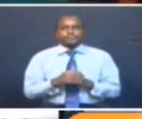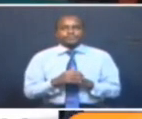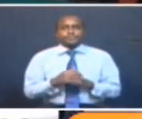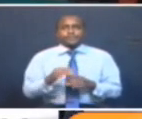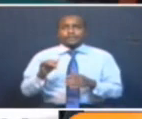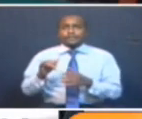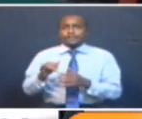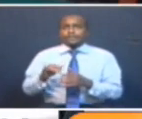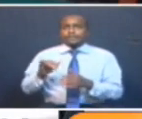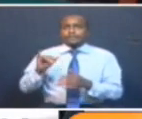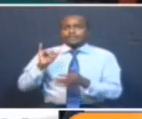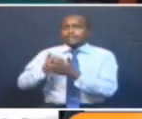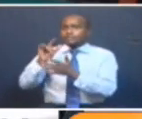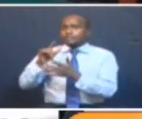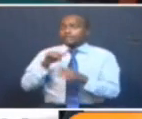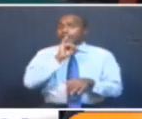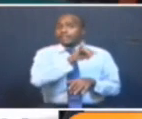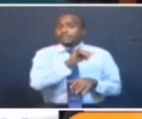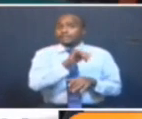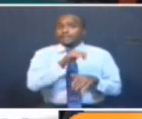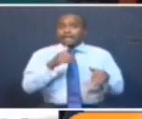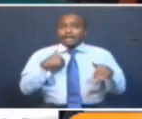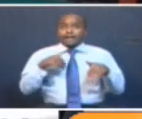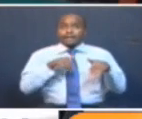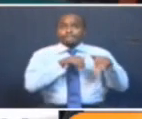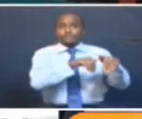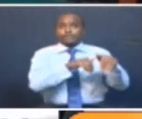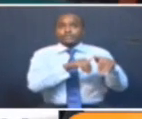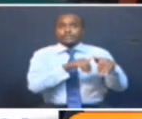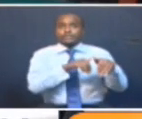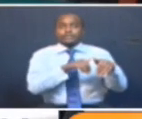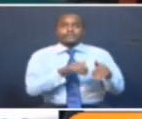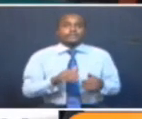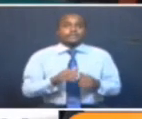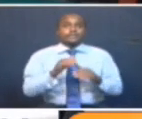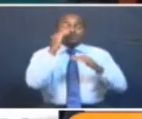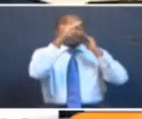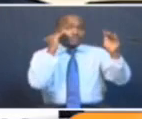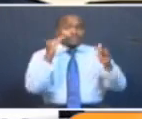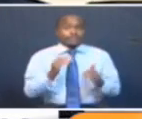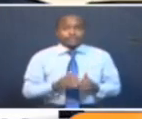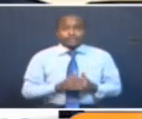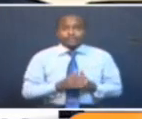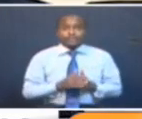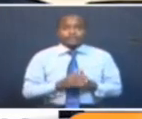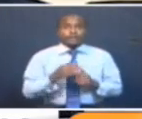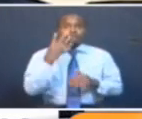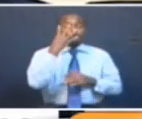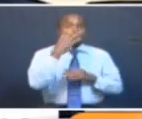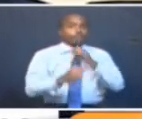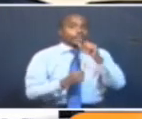him? You took a little... Gandhi. I followed Gandhi when I went to university. I followed him for